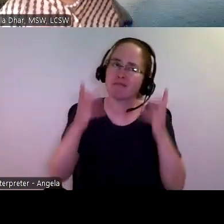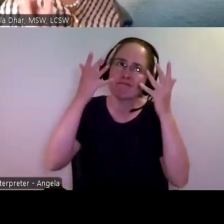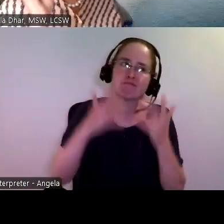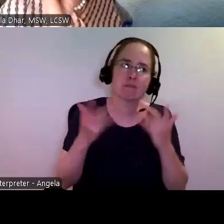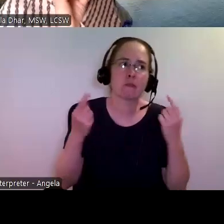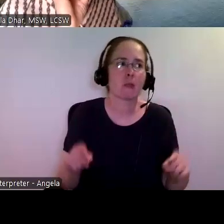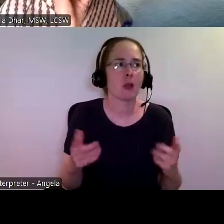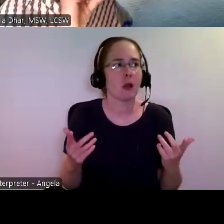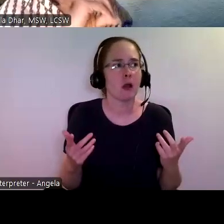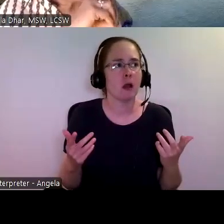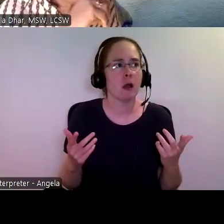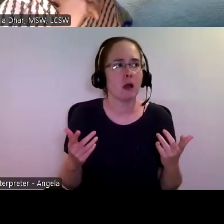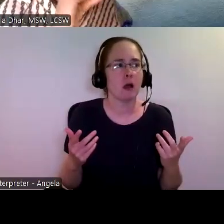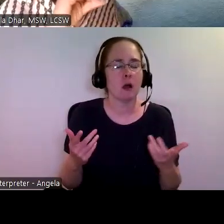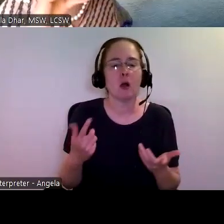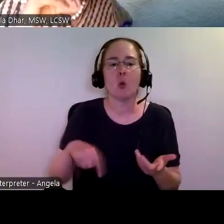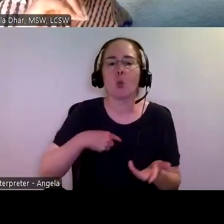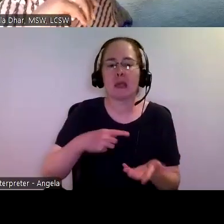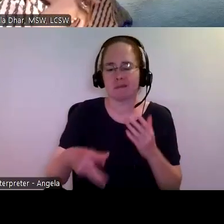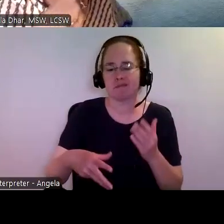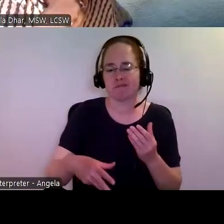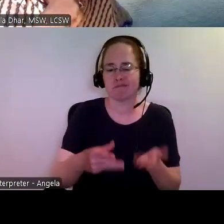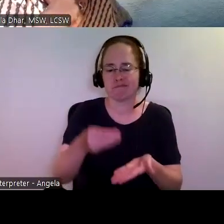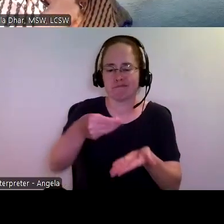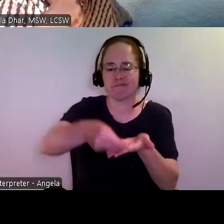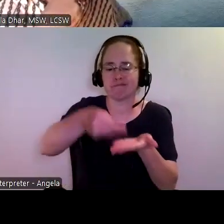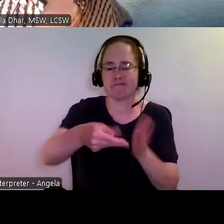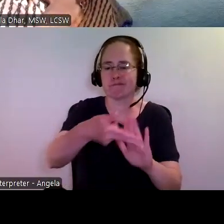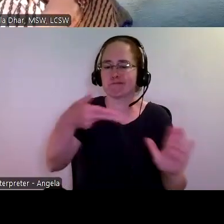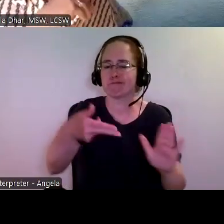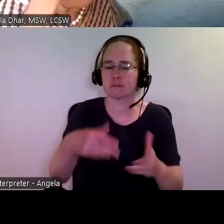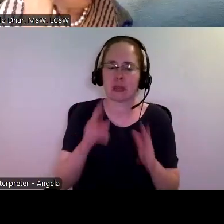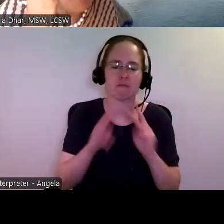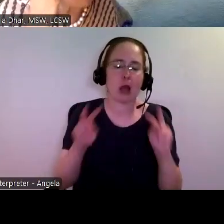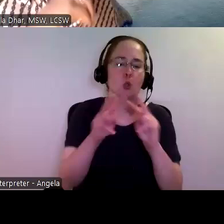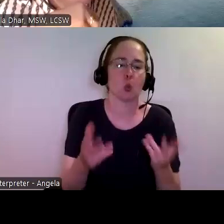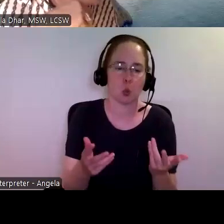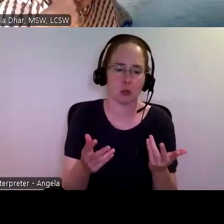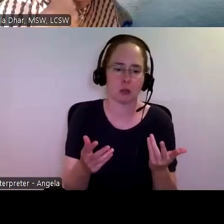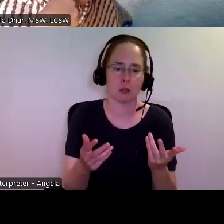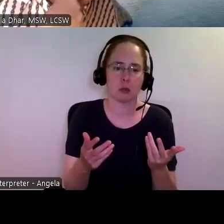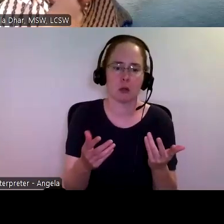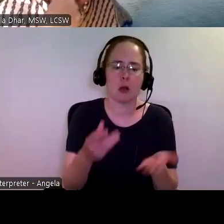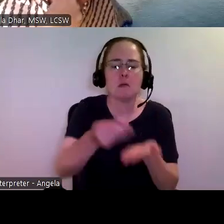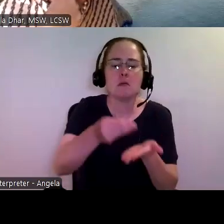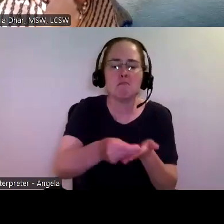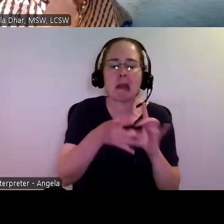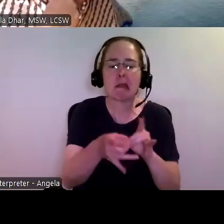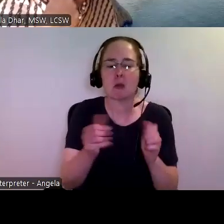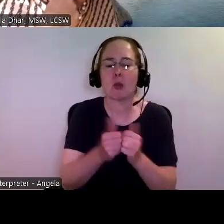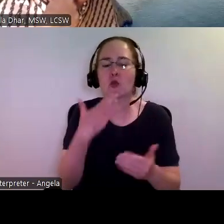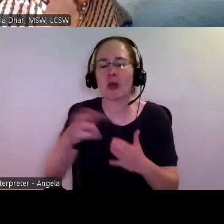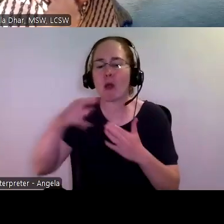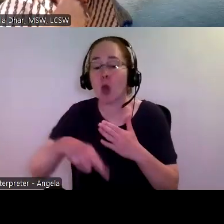we monetize value. We put like a dollar amount on good outcomes. And so you may have to do